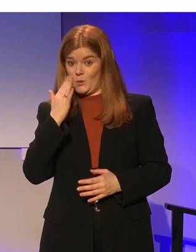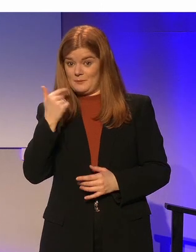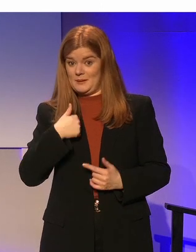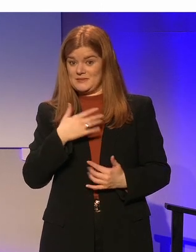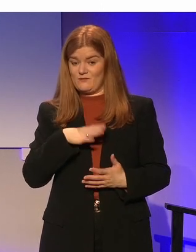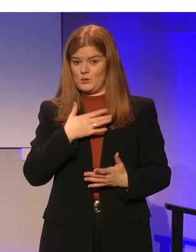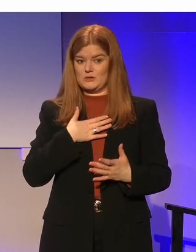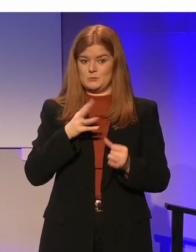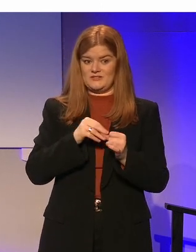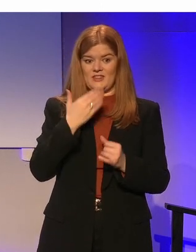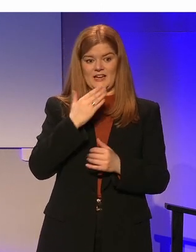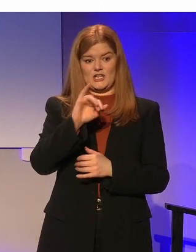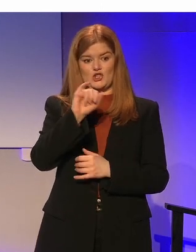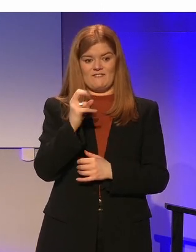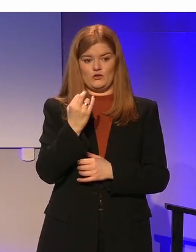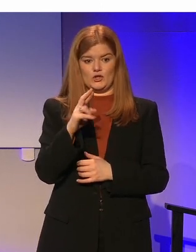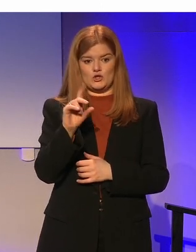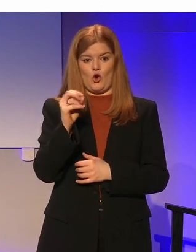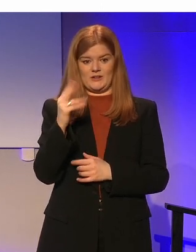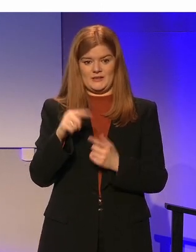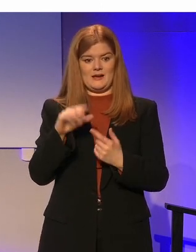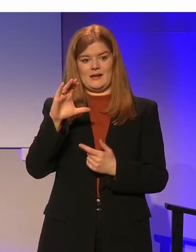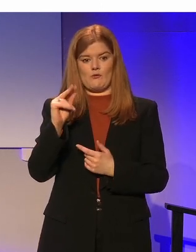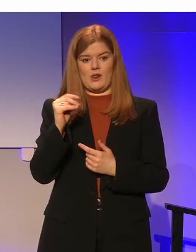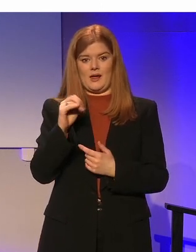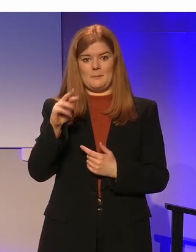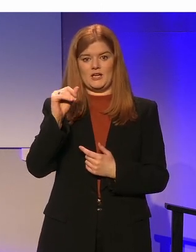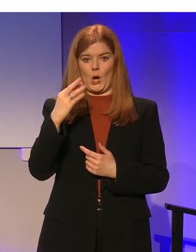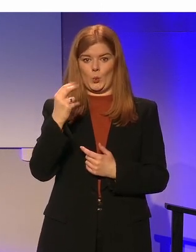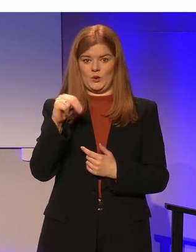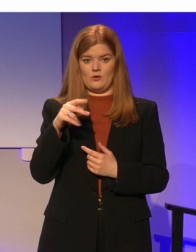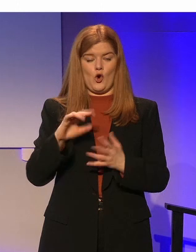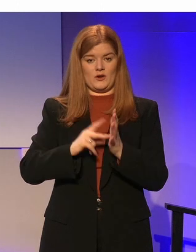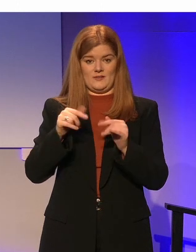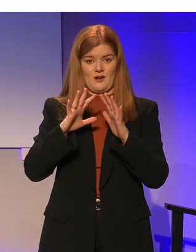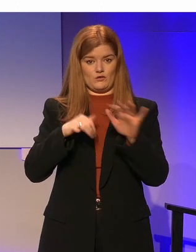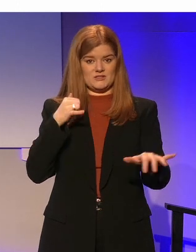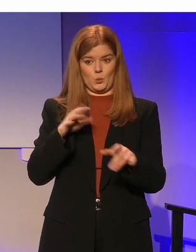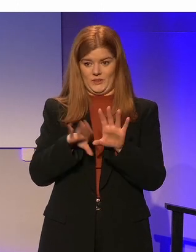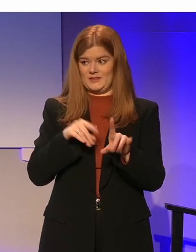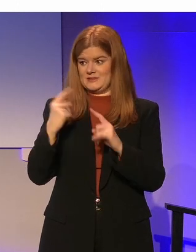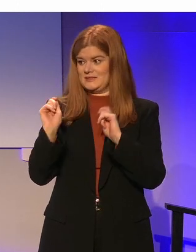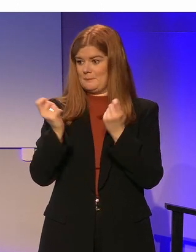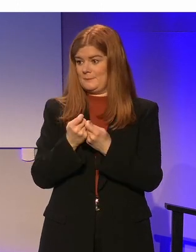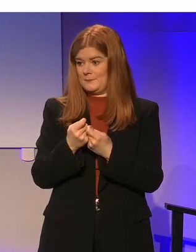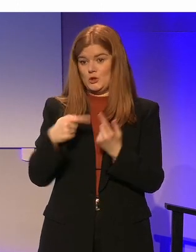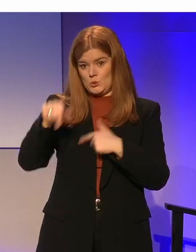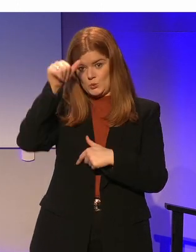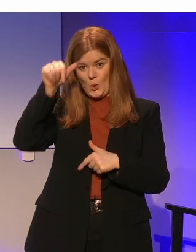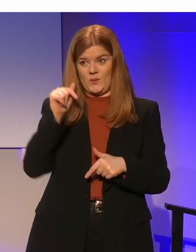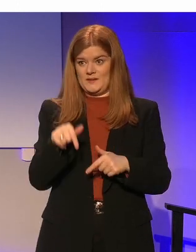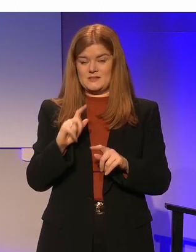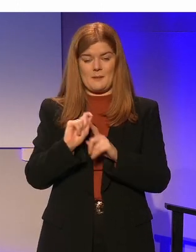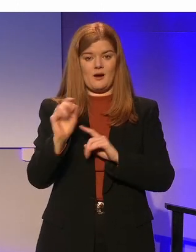going to thank particularly Jennifer Doran and Caroline McKeown for organising the conference and their team. As you know, something of this